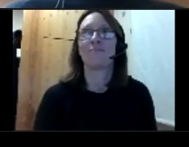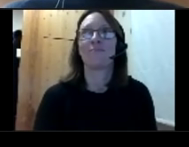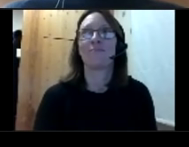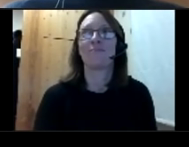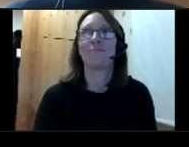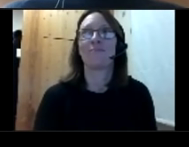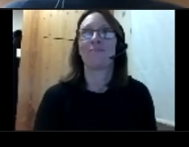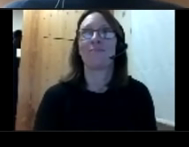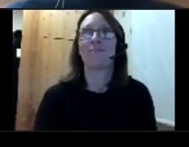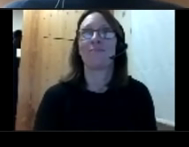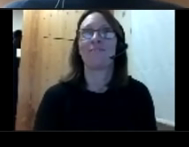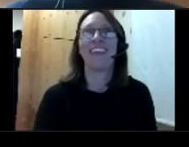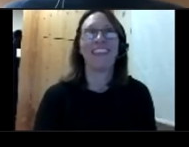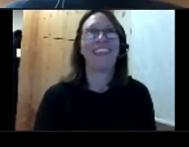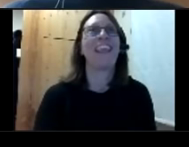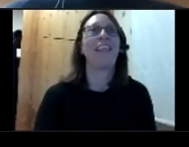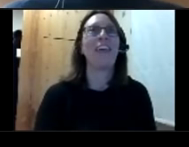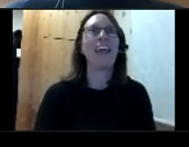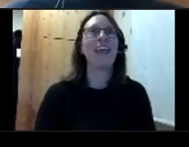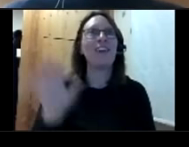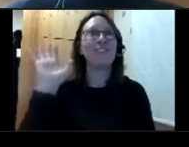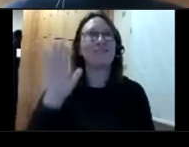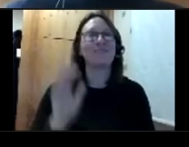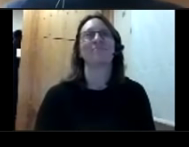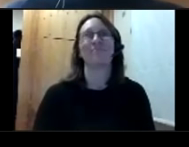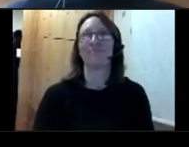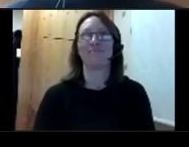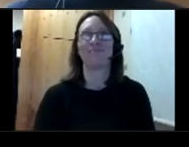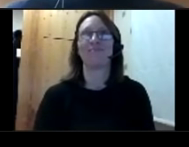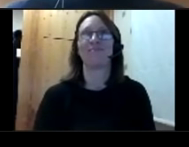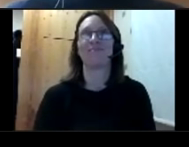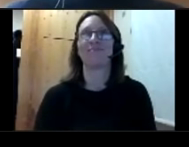all, and good luck. Thank you. Thank you. Bye.